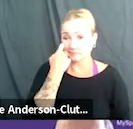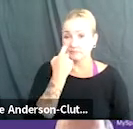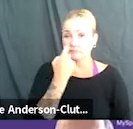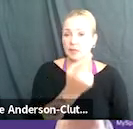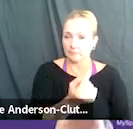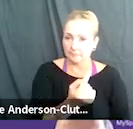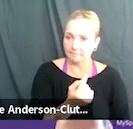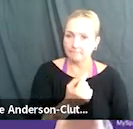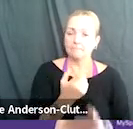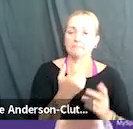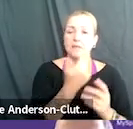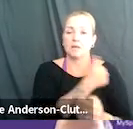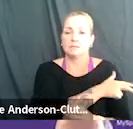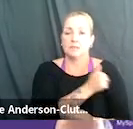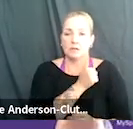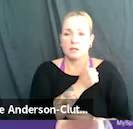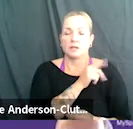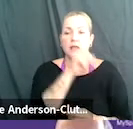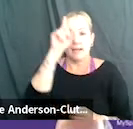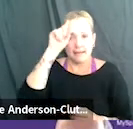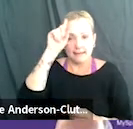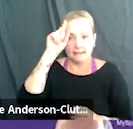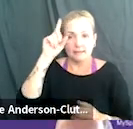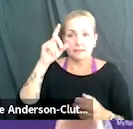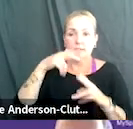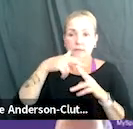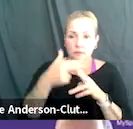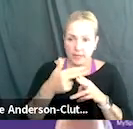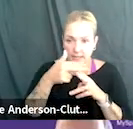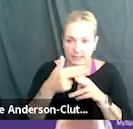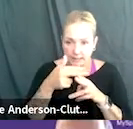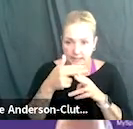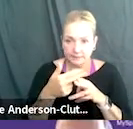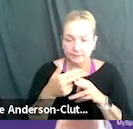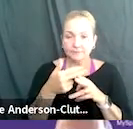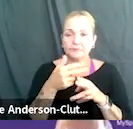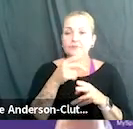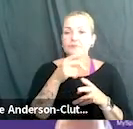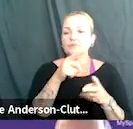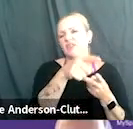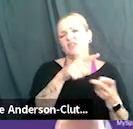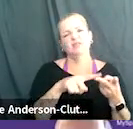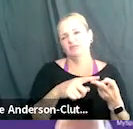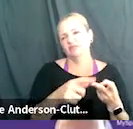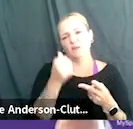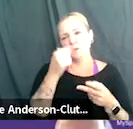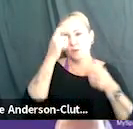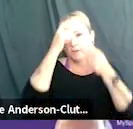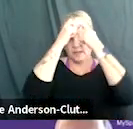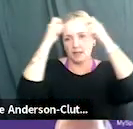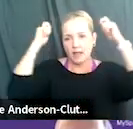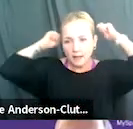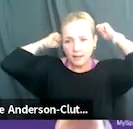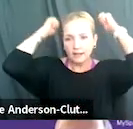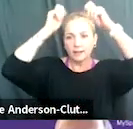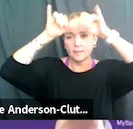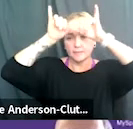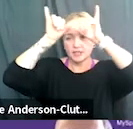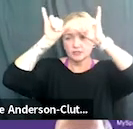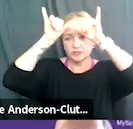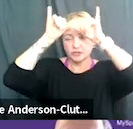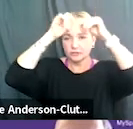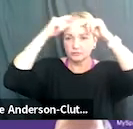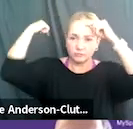weight, which are pretty average, and but I couldn't get his head circumference. His heart rate and blood pressure were fine.